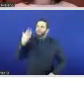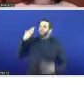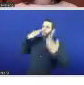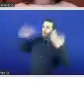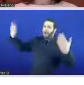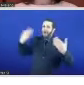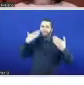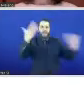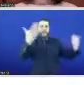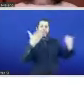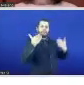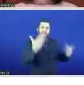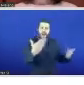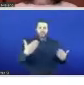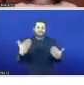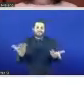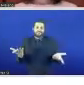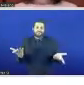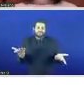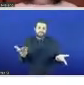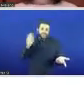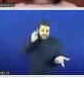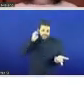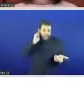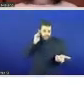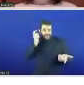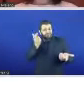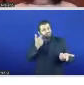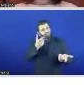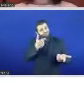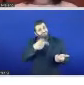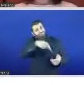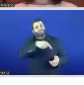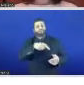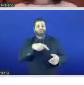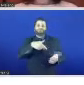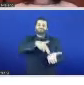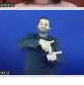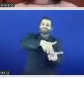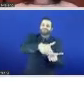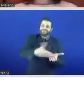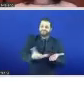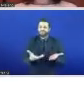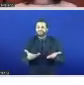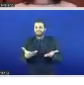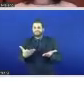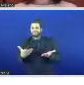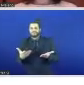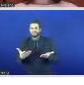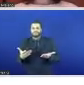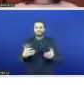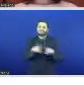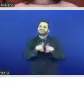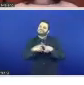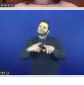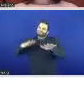young women who were fueling that movement. So I think youth have a very important role. I see them already playing